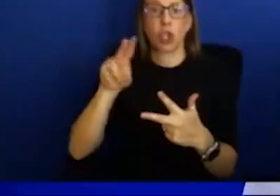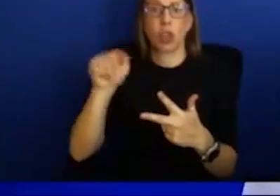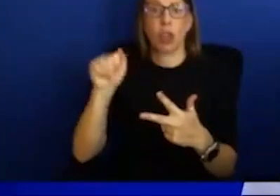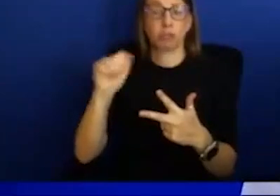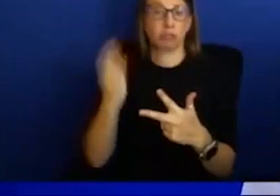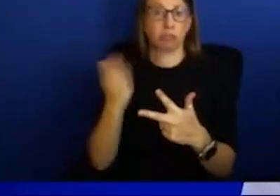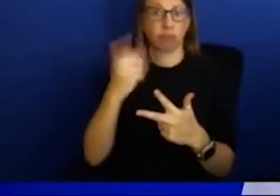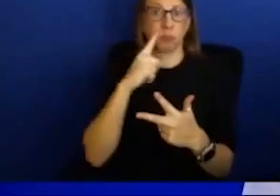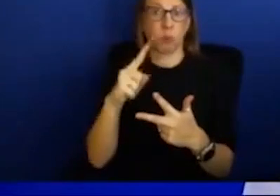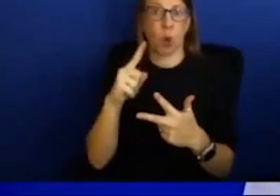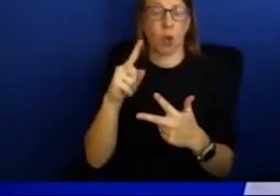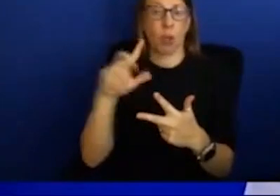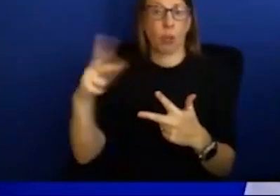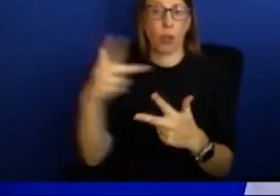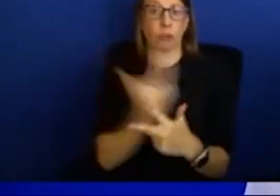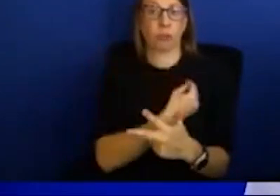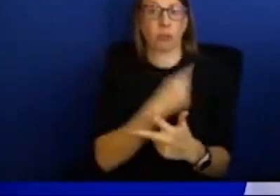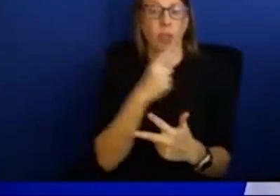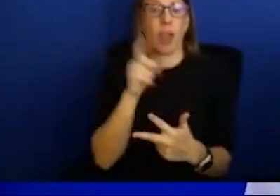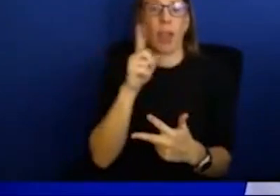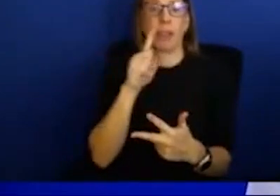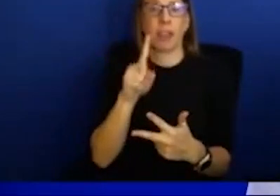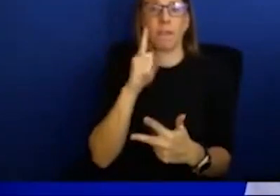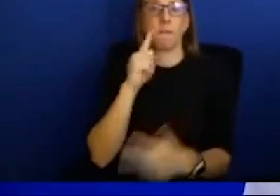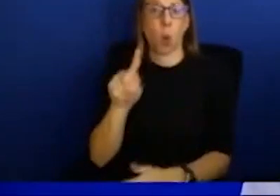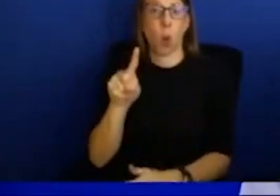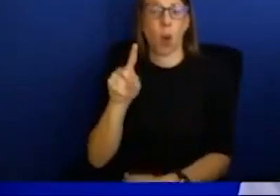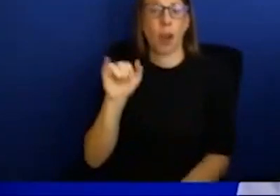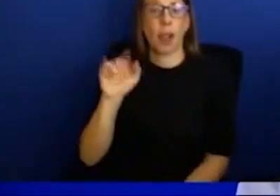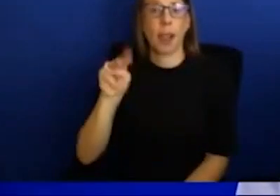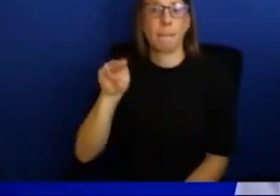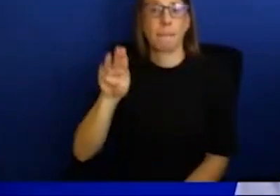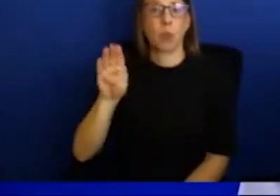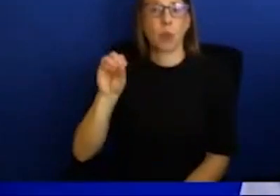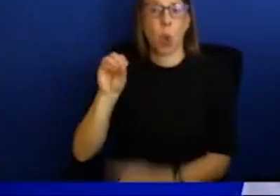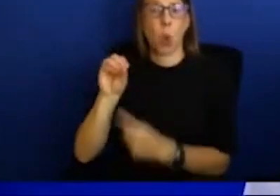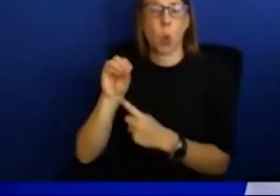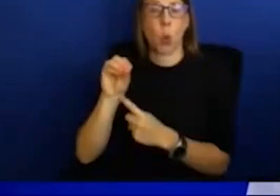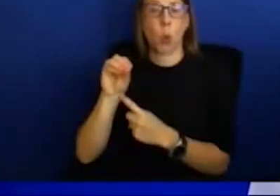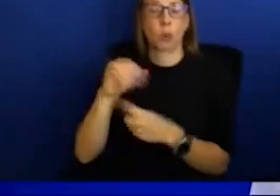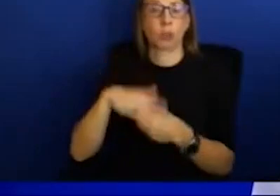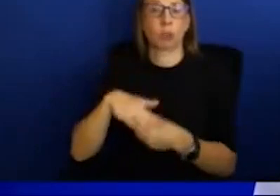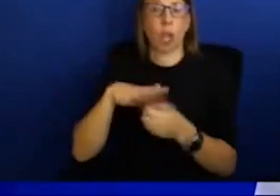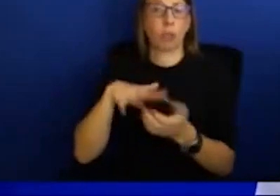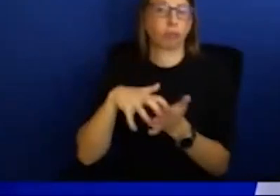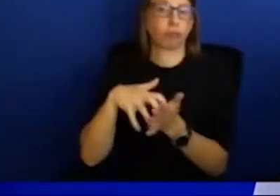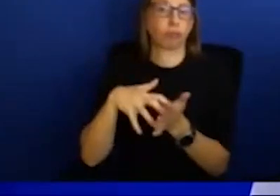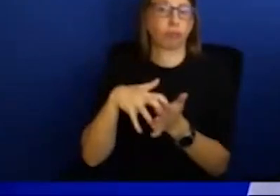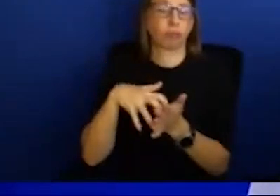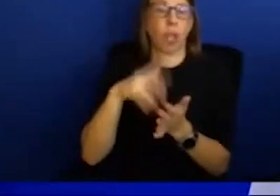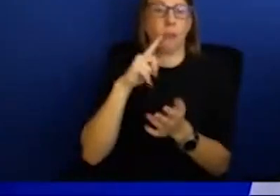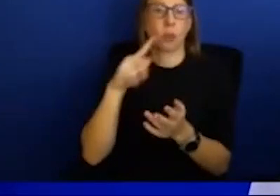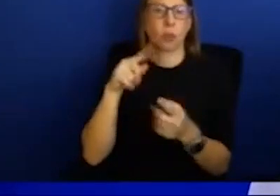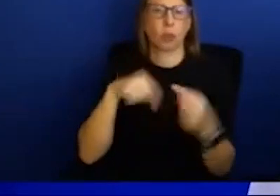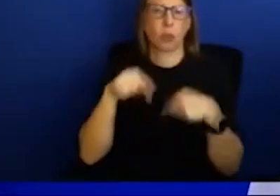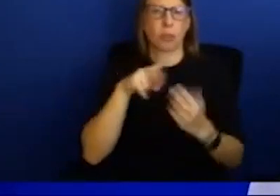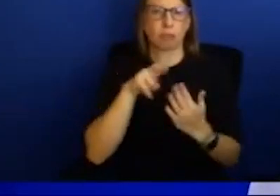I think for the immunosuppressed, I'd have to look back and see, but I think it's